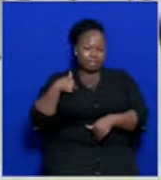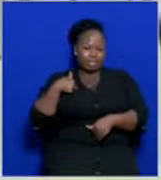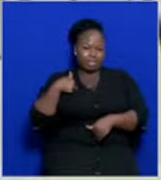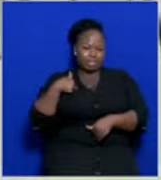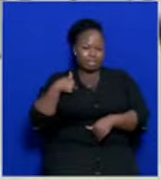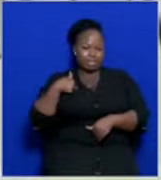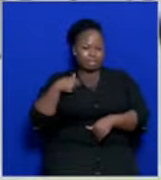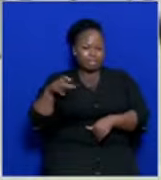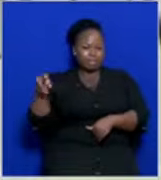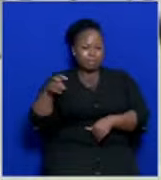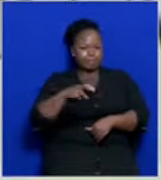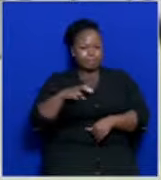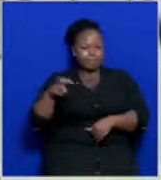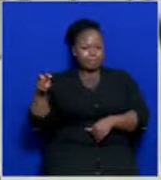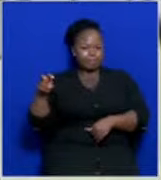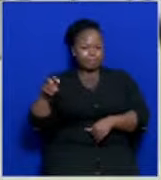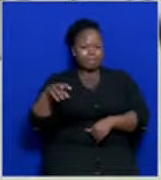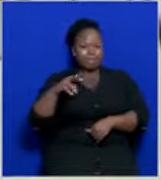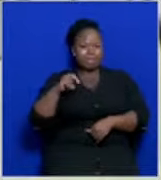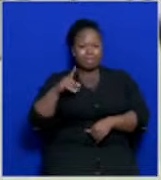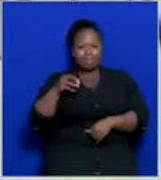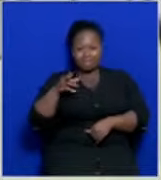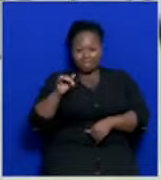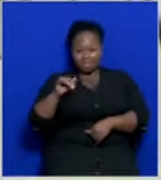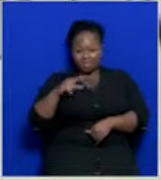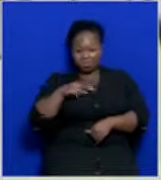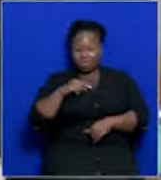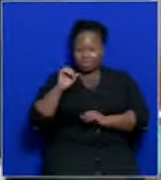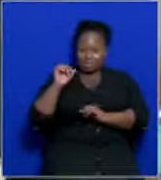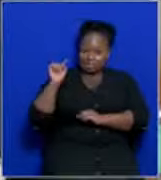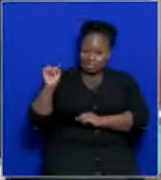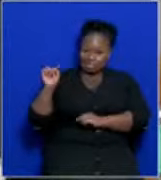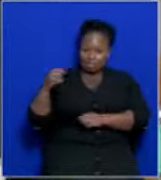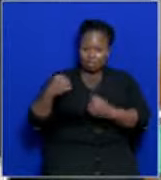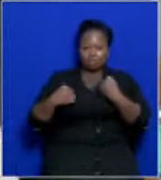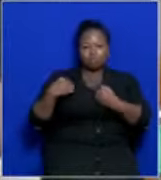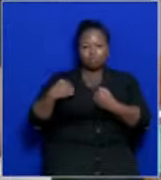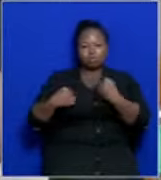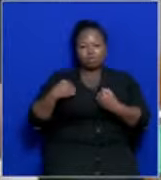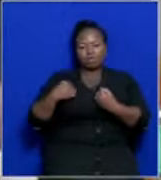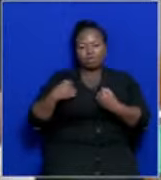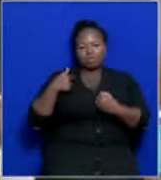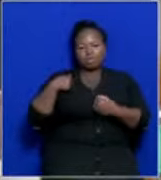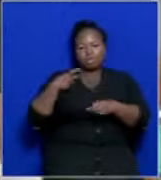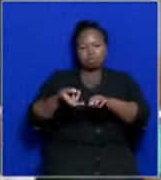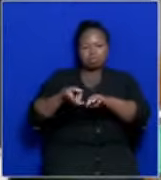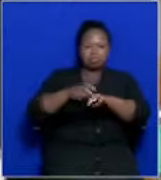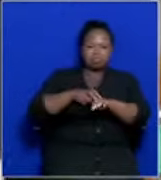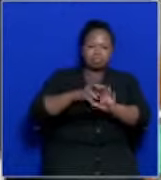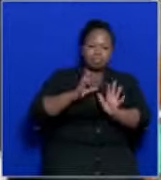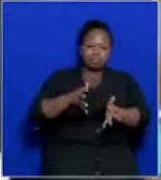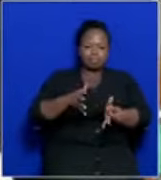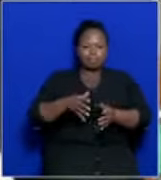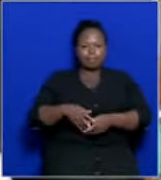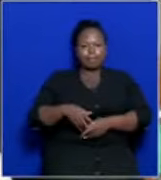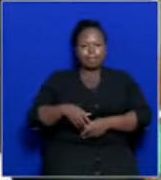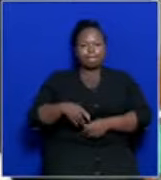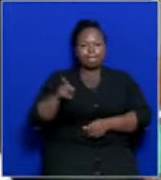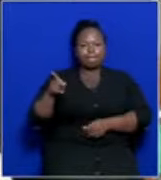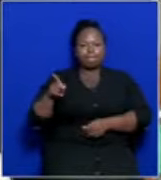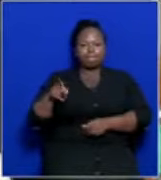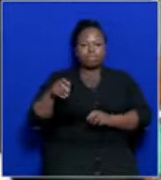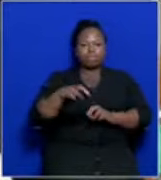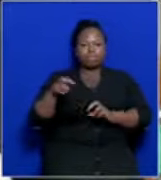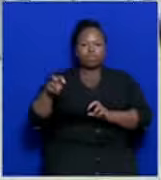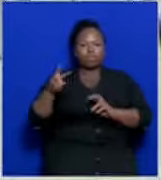for Ndlamini, because it was Ndlamini who was driving. It was taken to national office due